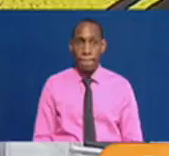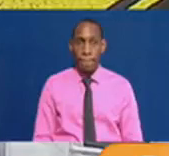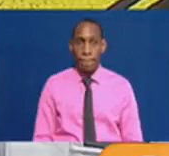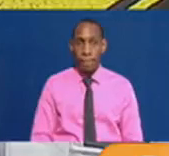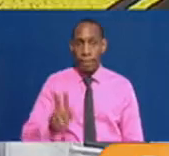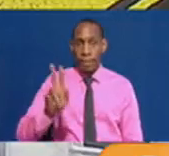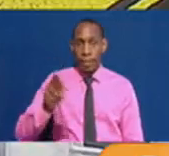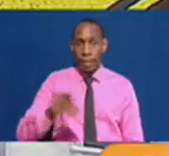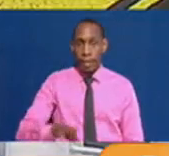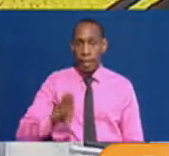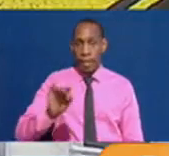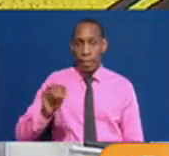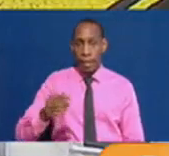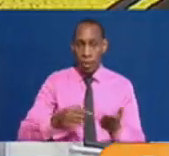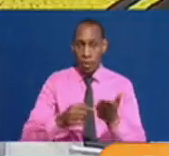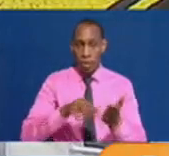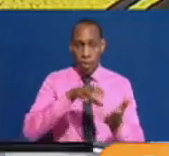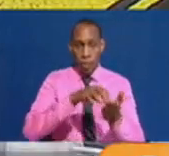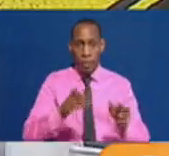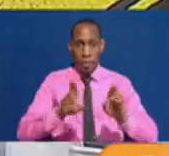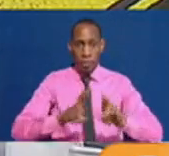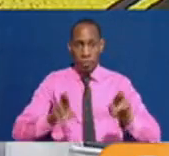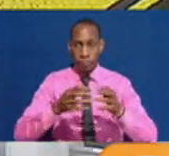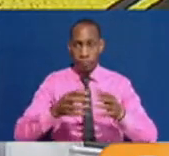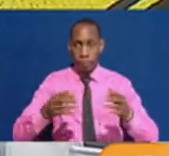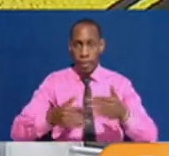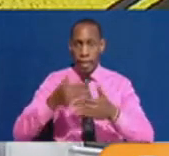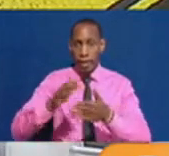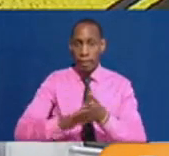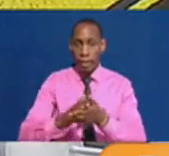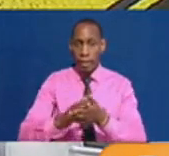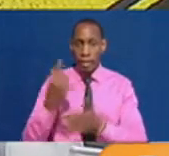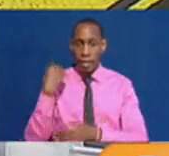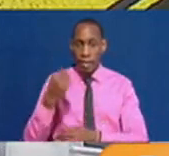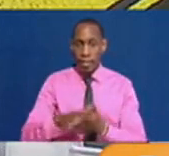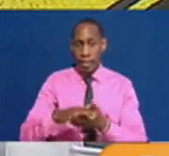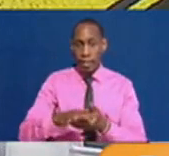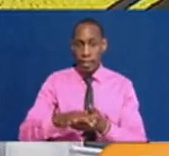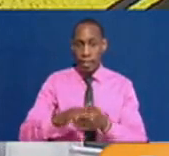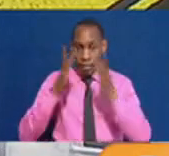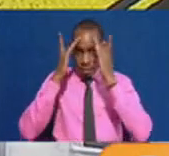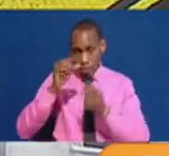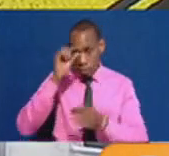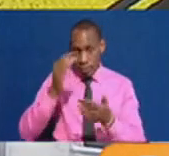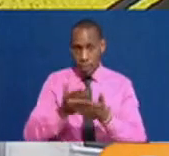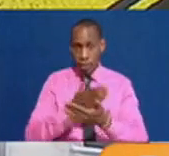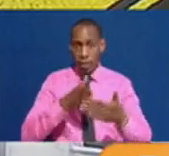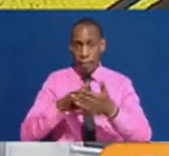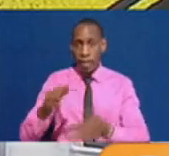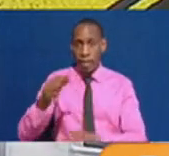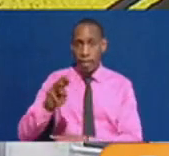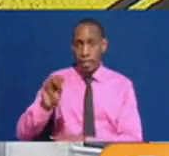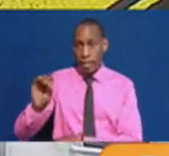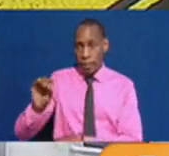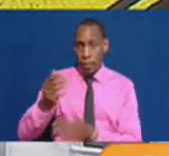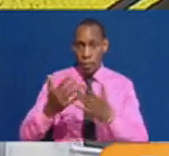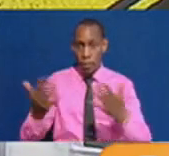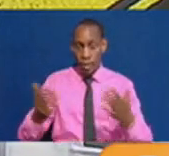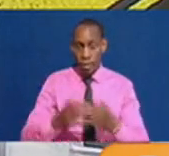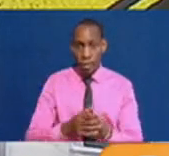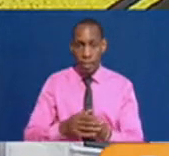So Kenya's biotechnology space is poised for growth following the recent move by the government to lift the ban on genetically modified products.